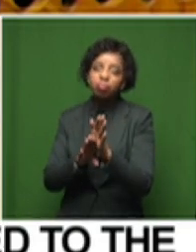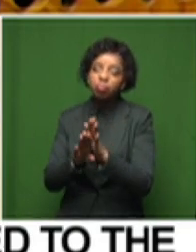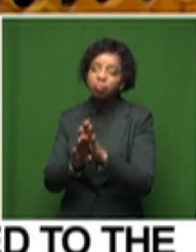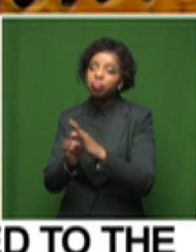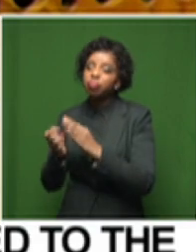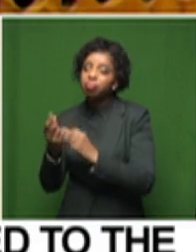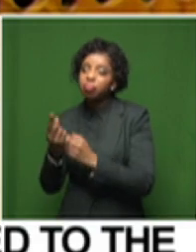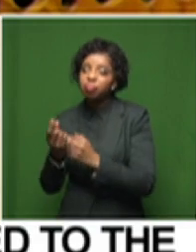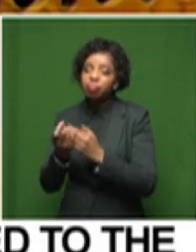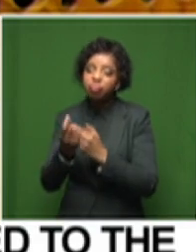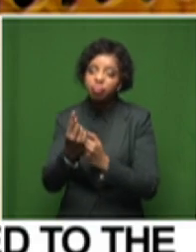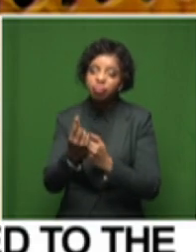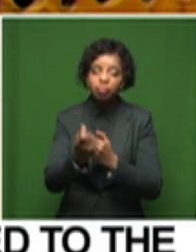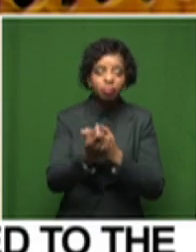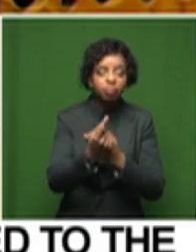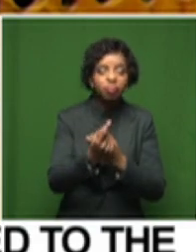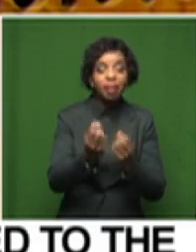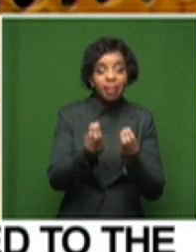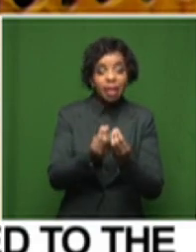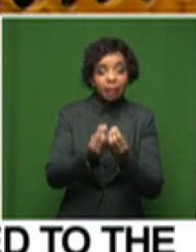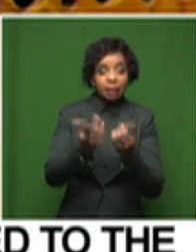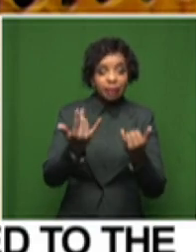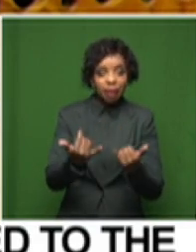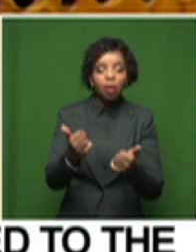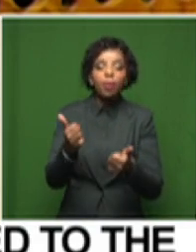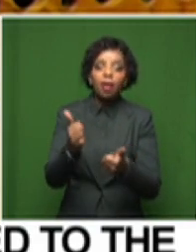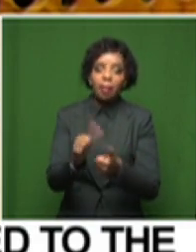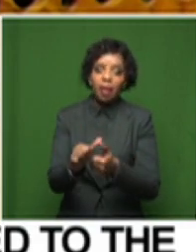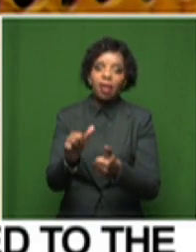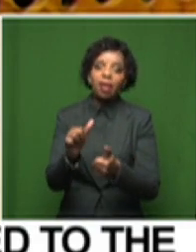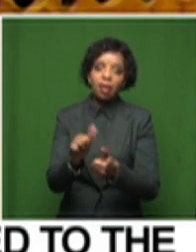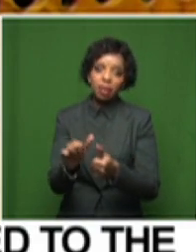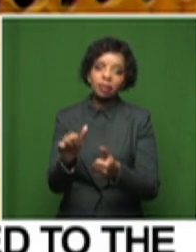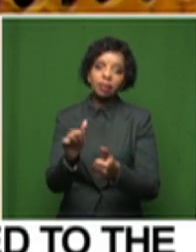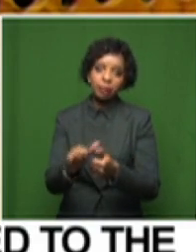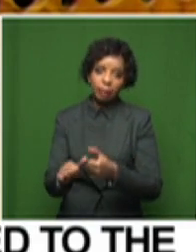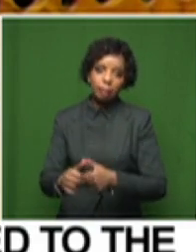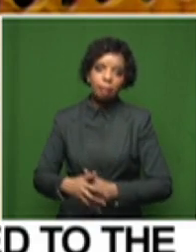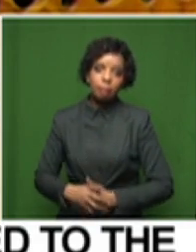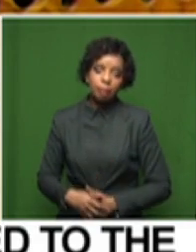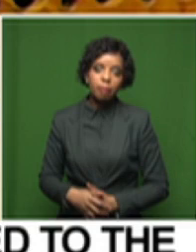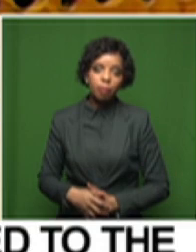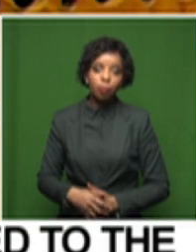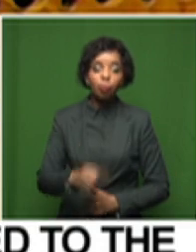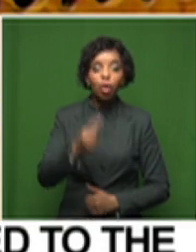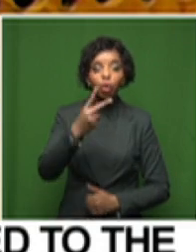show. Things are looking much better. The 2020 MTB